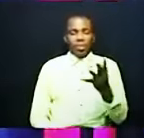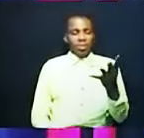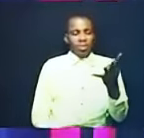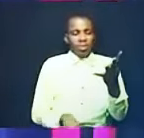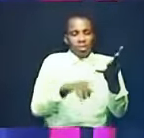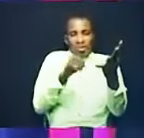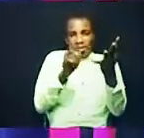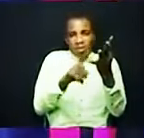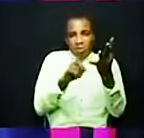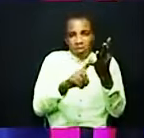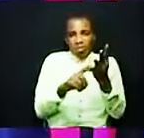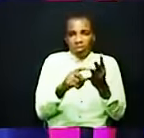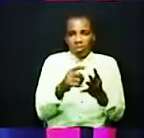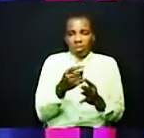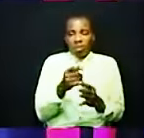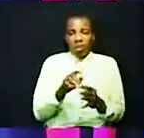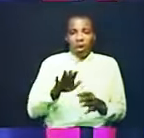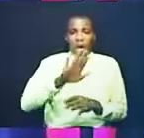3 mayors,